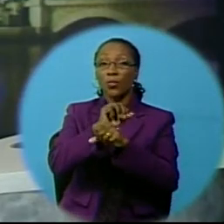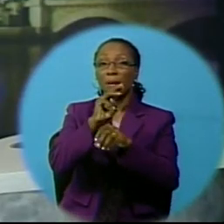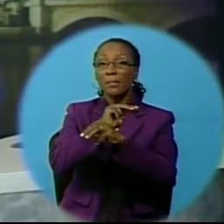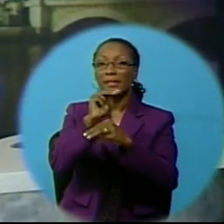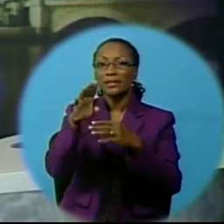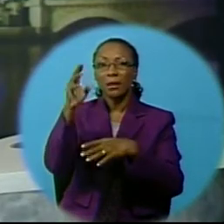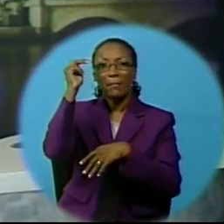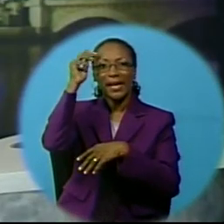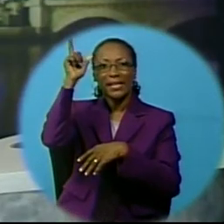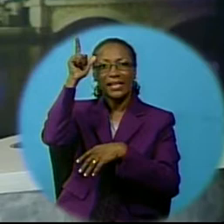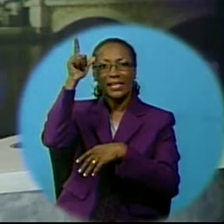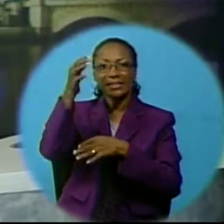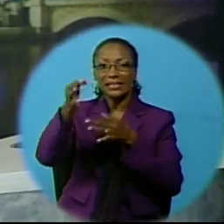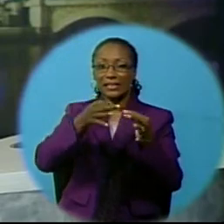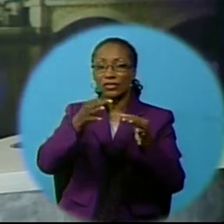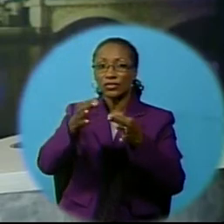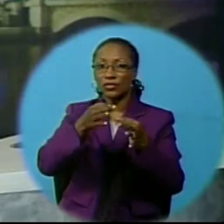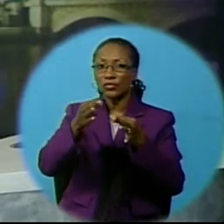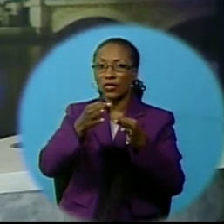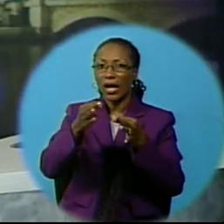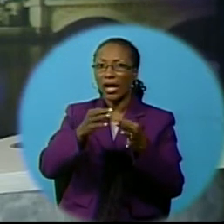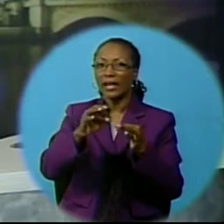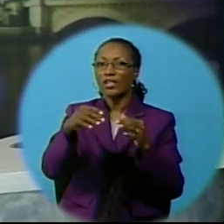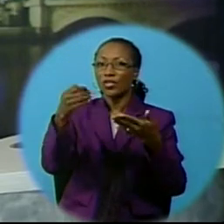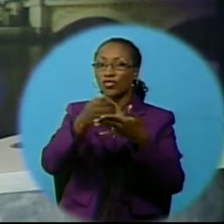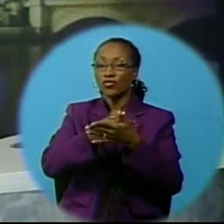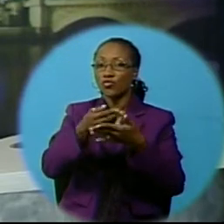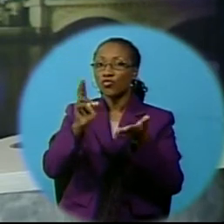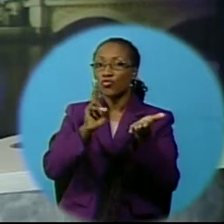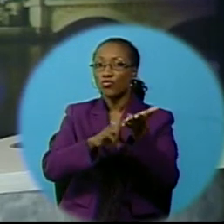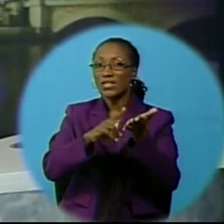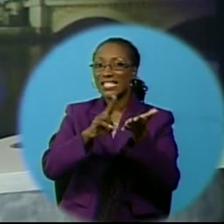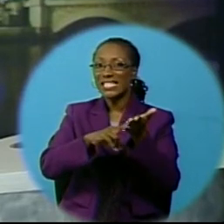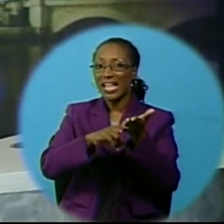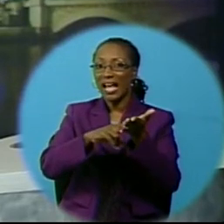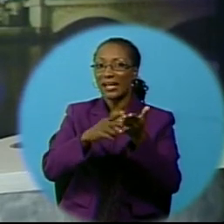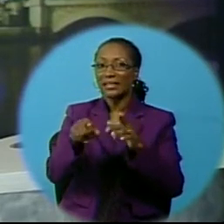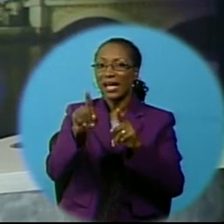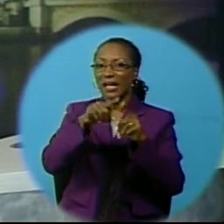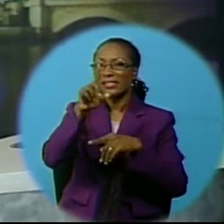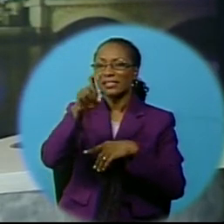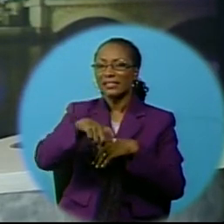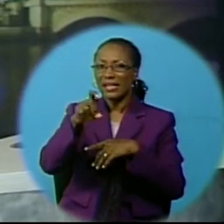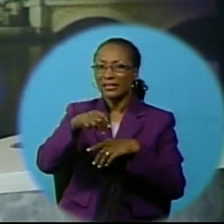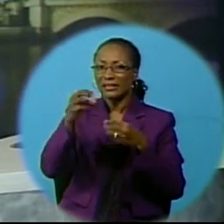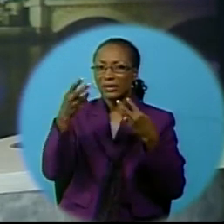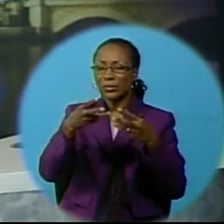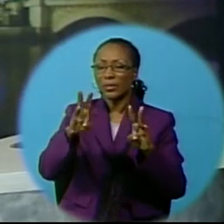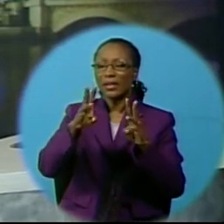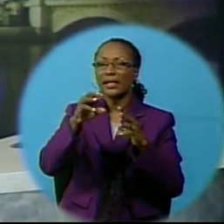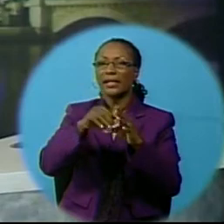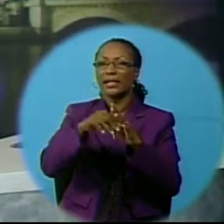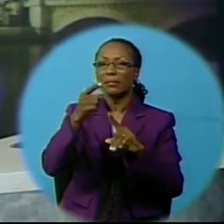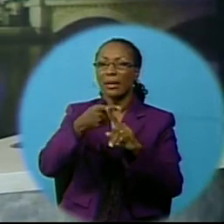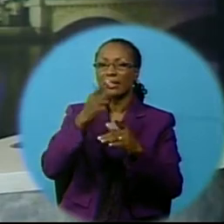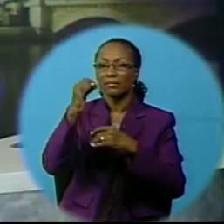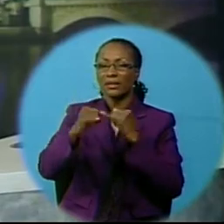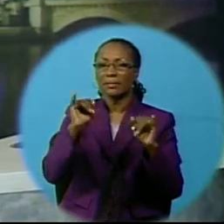Minister Michael Lashley described the implementation of the signage as a necessary step in this month of independence.